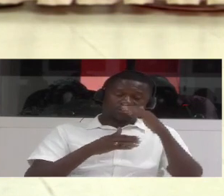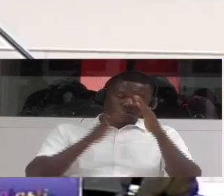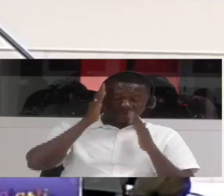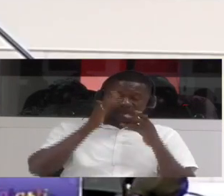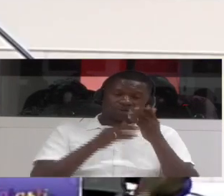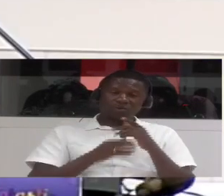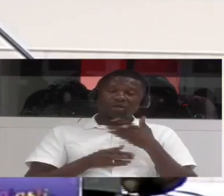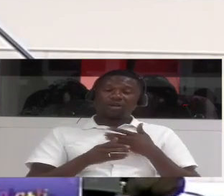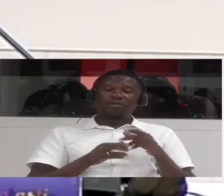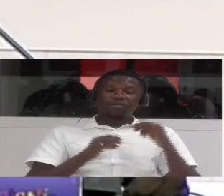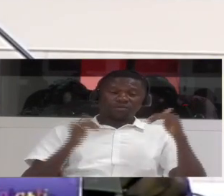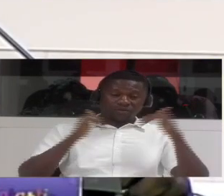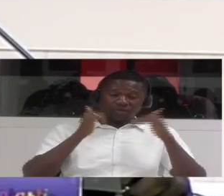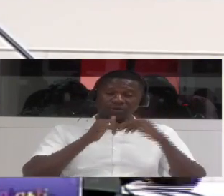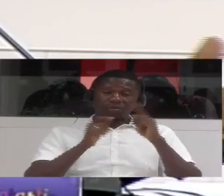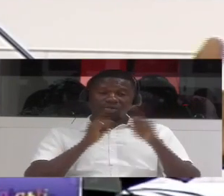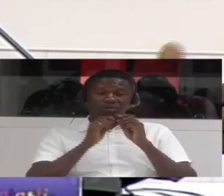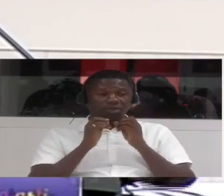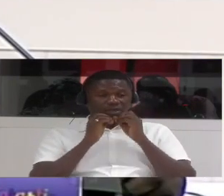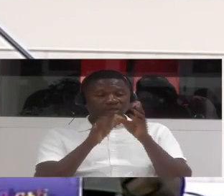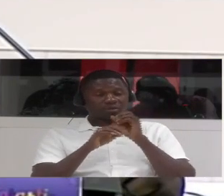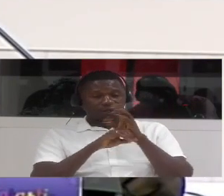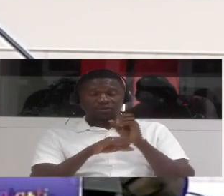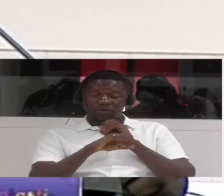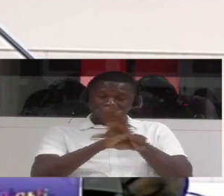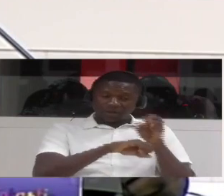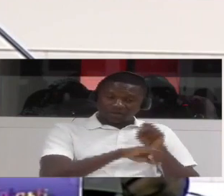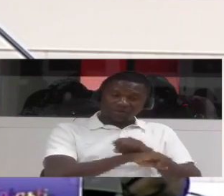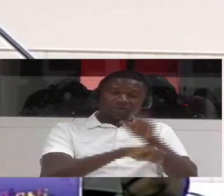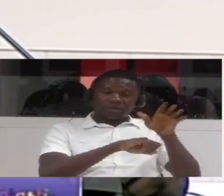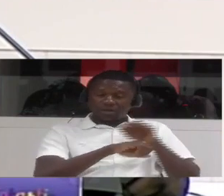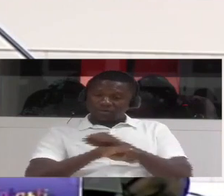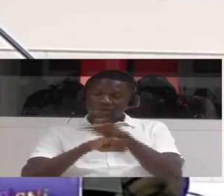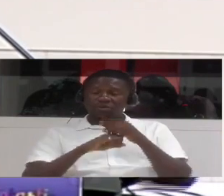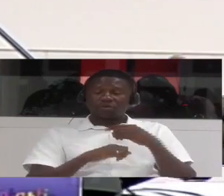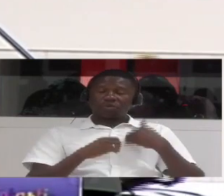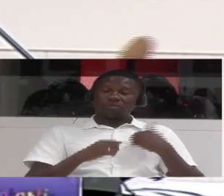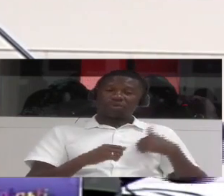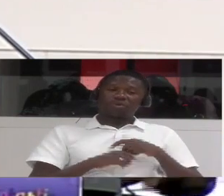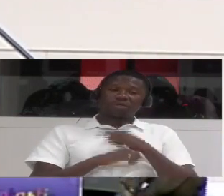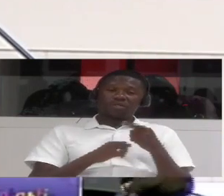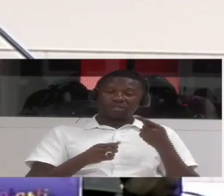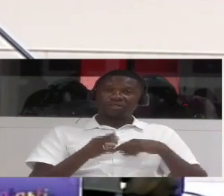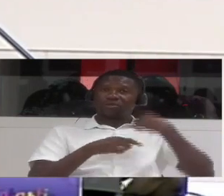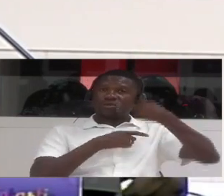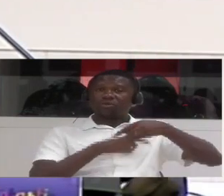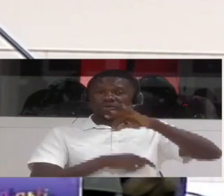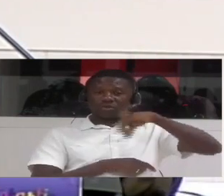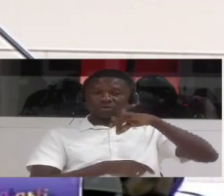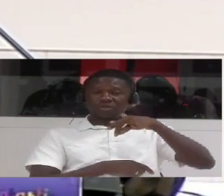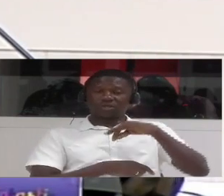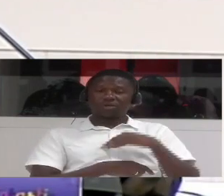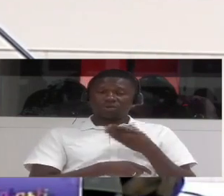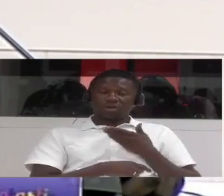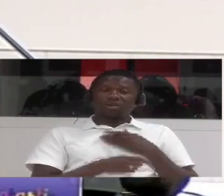with the civil society people, with government, and this coming Thursday, we are going to have a program